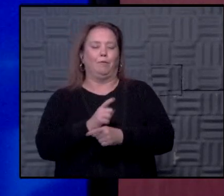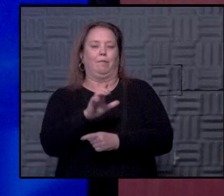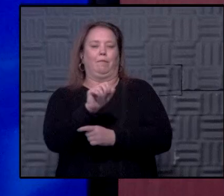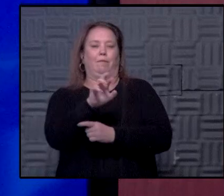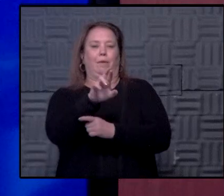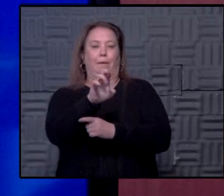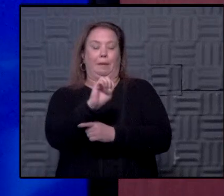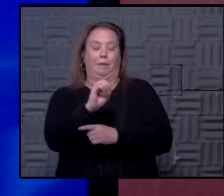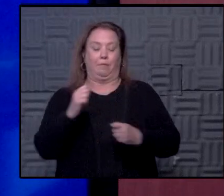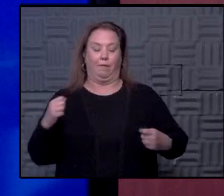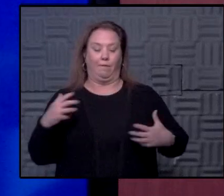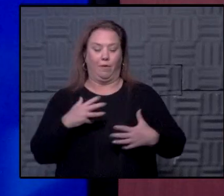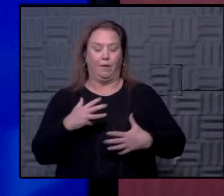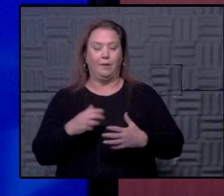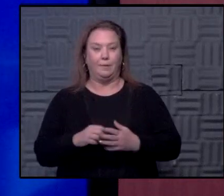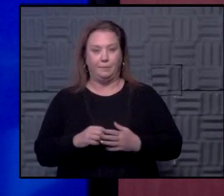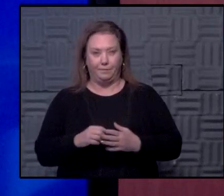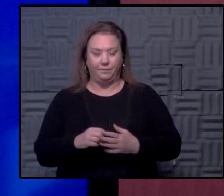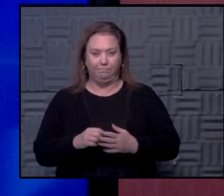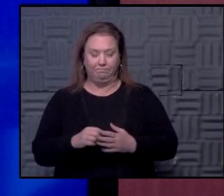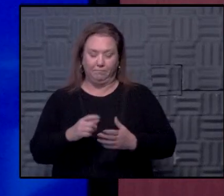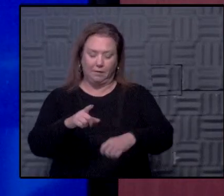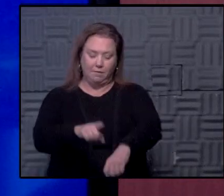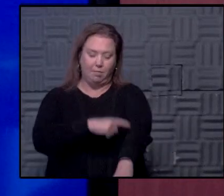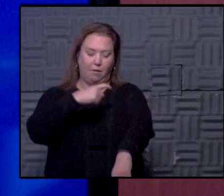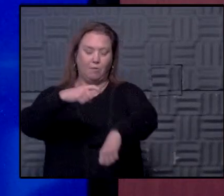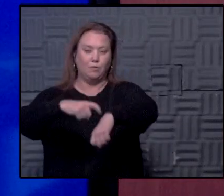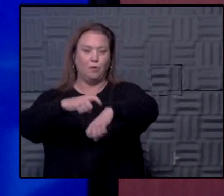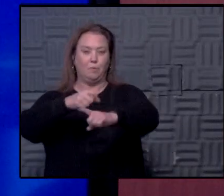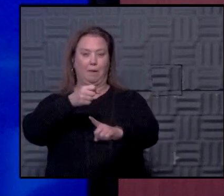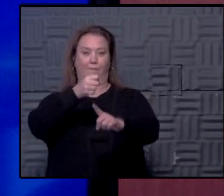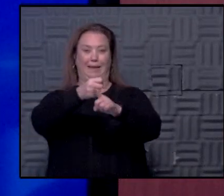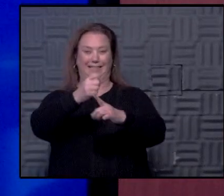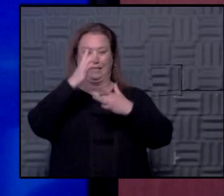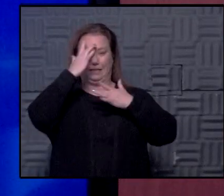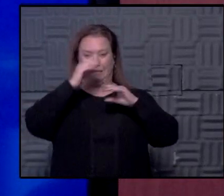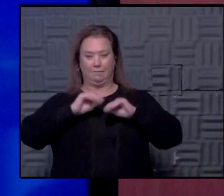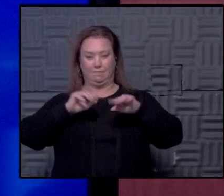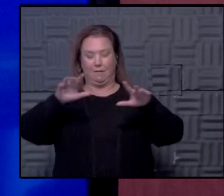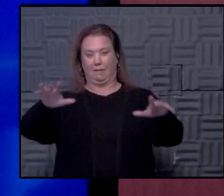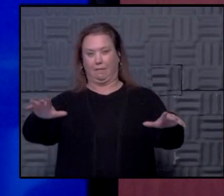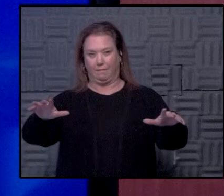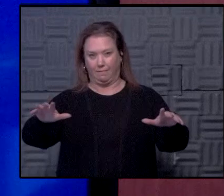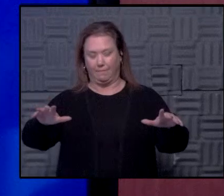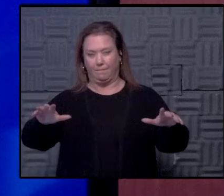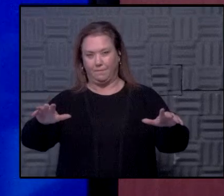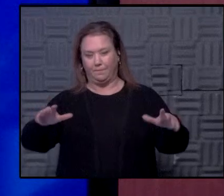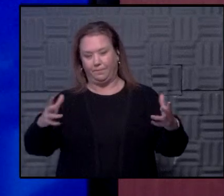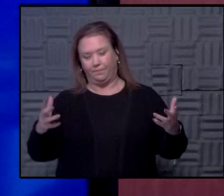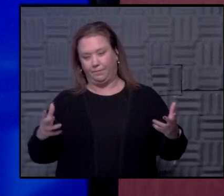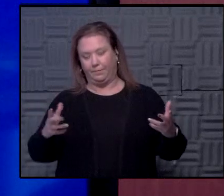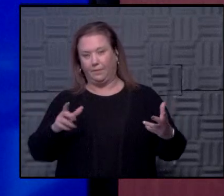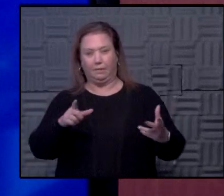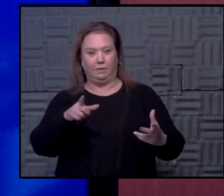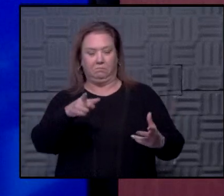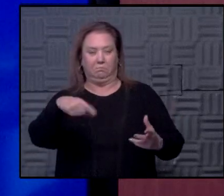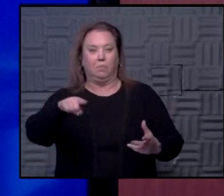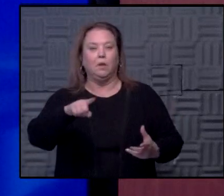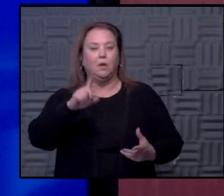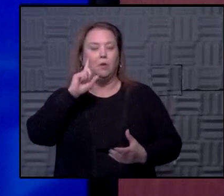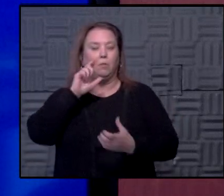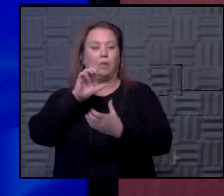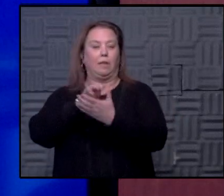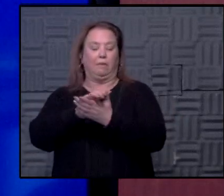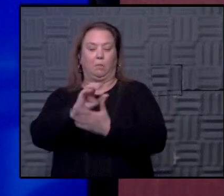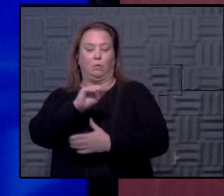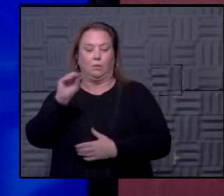So, the long-term impacts of what this pandemic has brought for us, unless you believe that a good